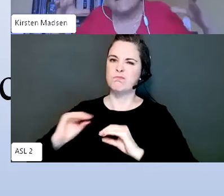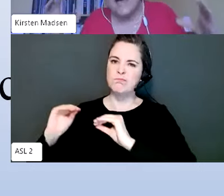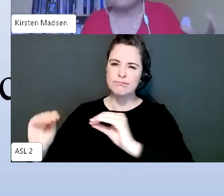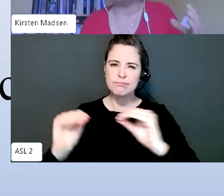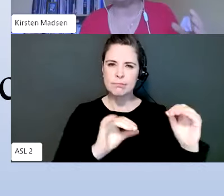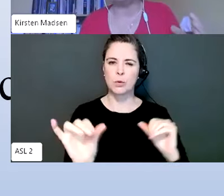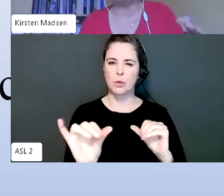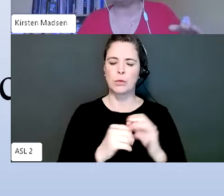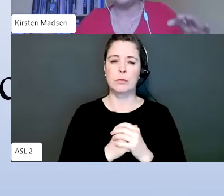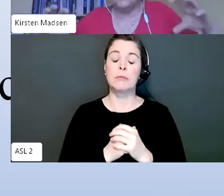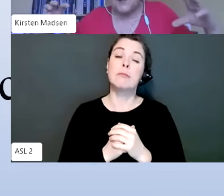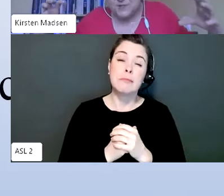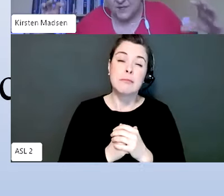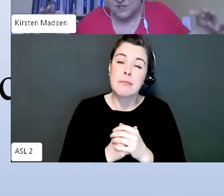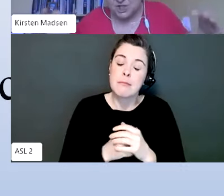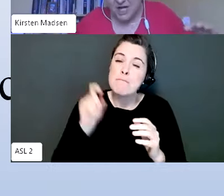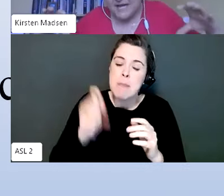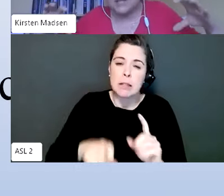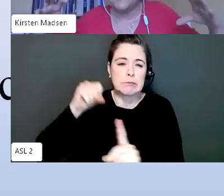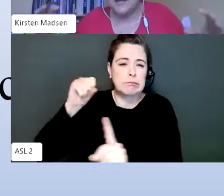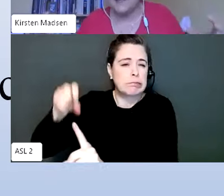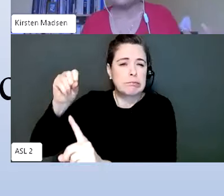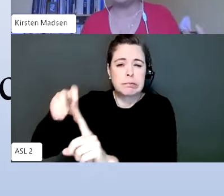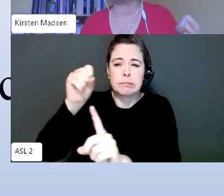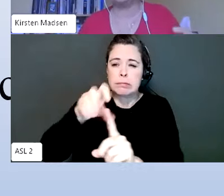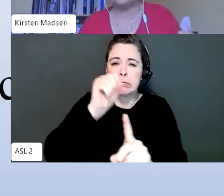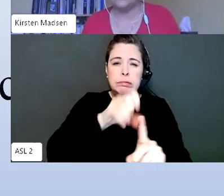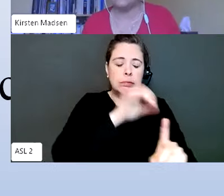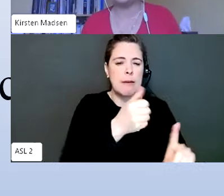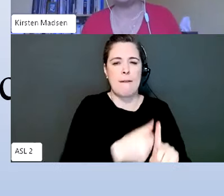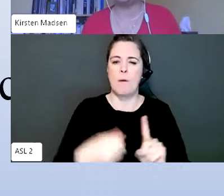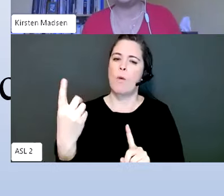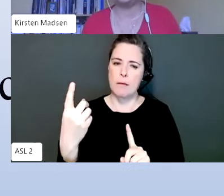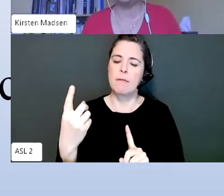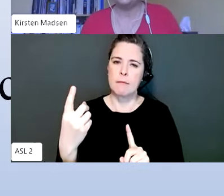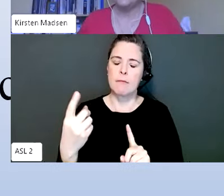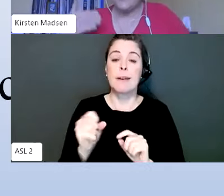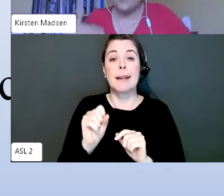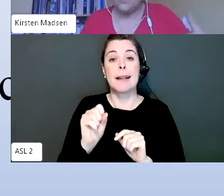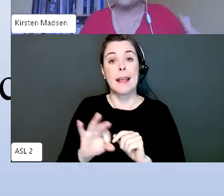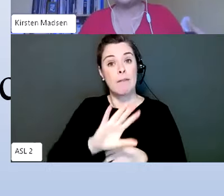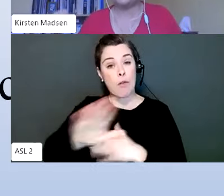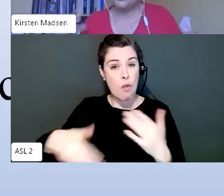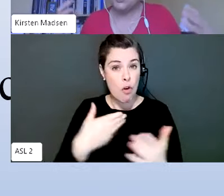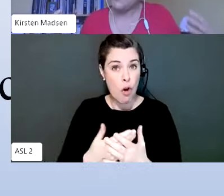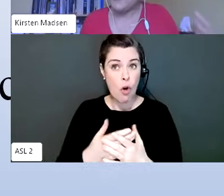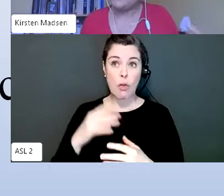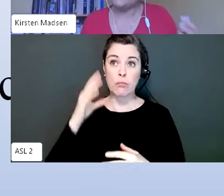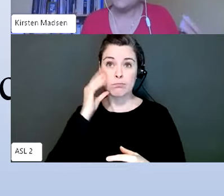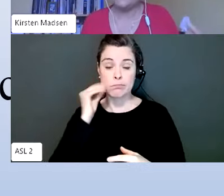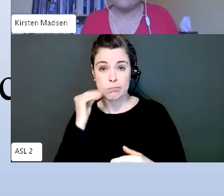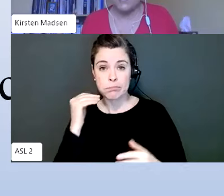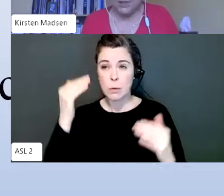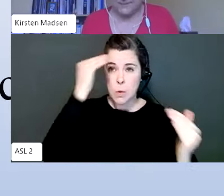if everybody's involved, we start to change the ethos within organizations in order to create